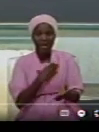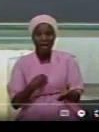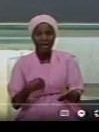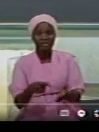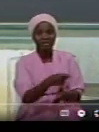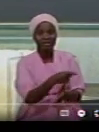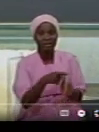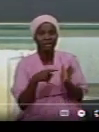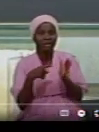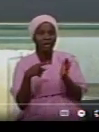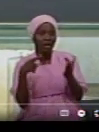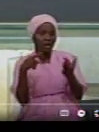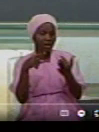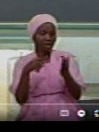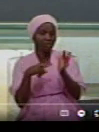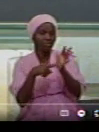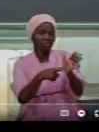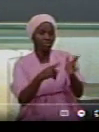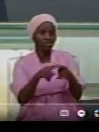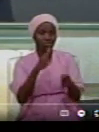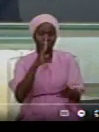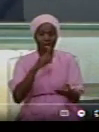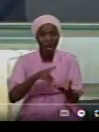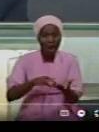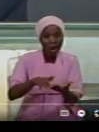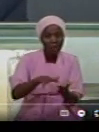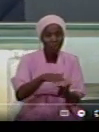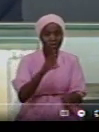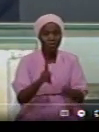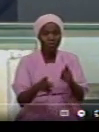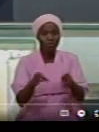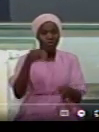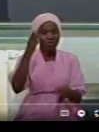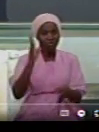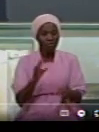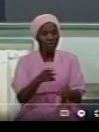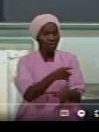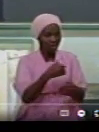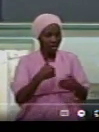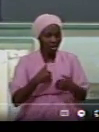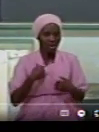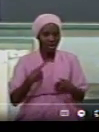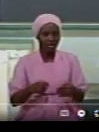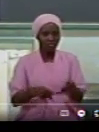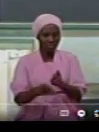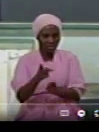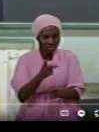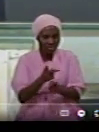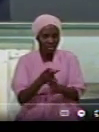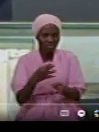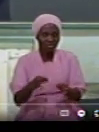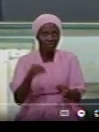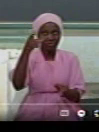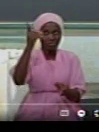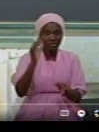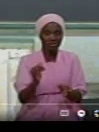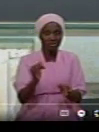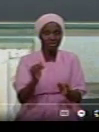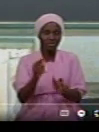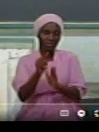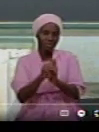to be among the people of God. They have a form of godliness, but deny the part thereof.